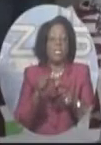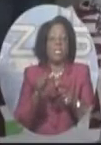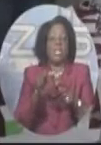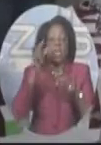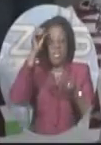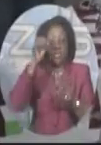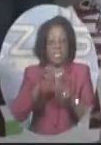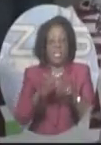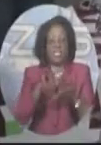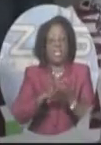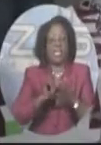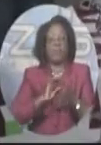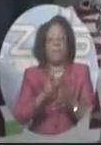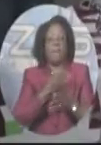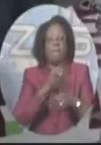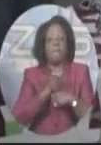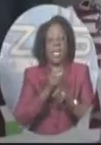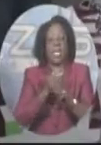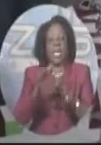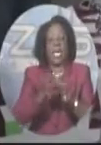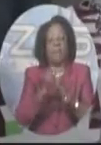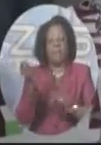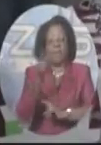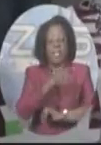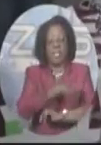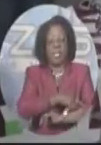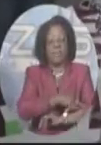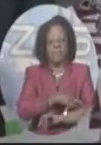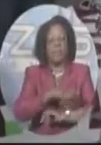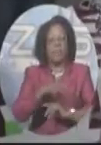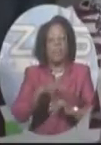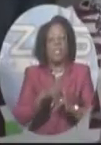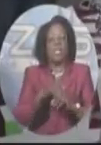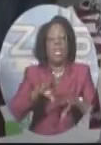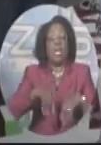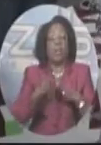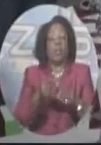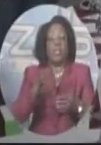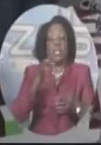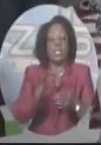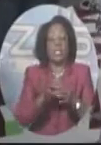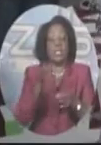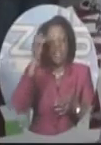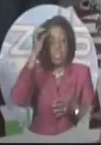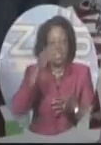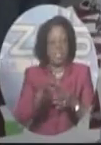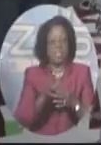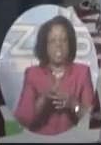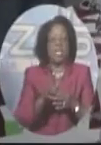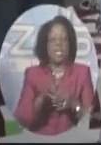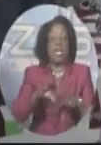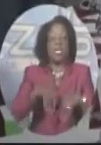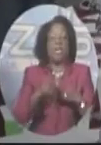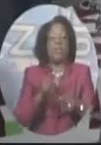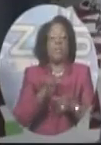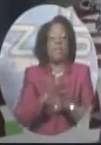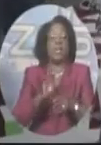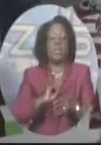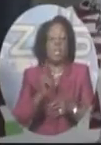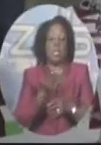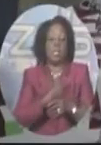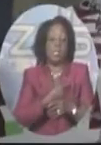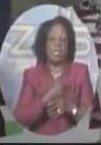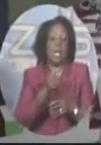through those, how we make decisions as civil society organizations, how we make decisions as activists, and how those decisions not only